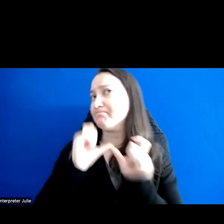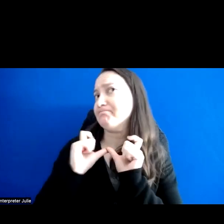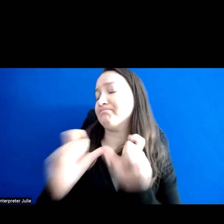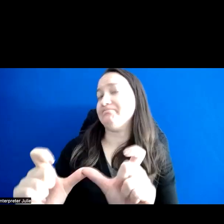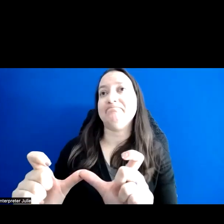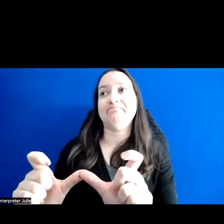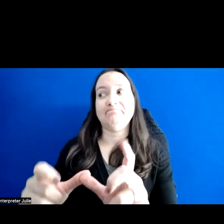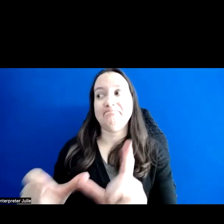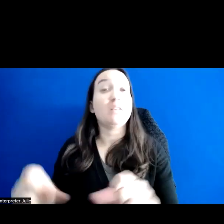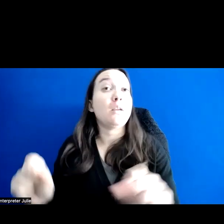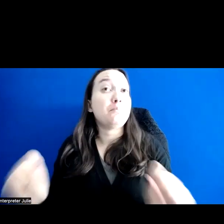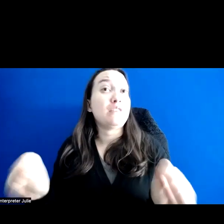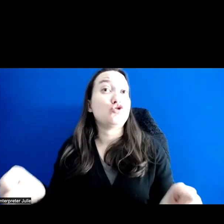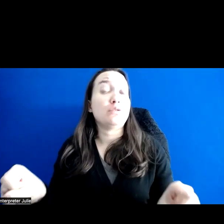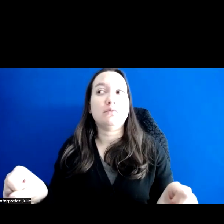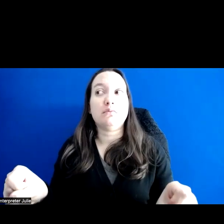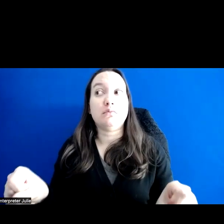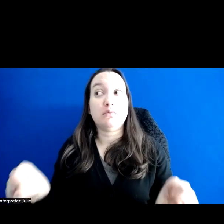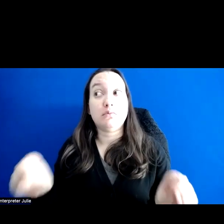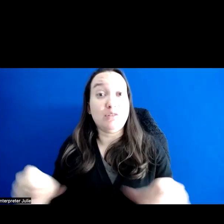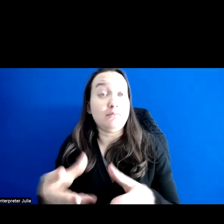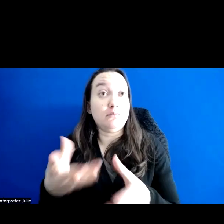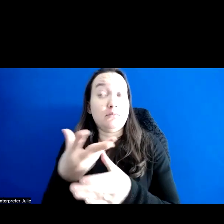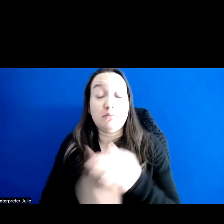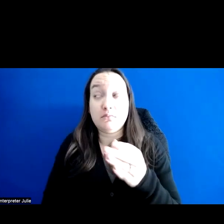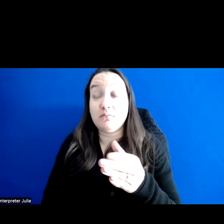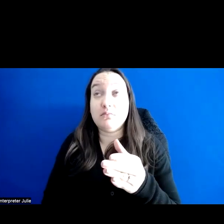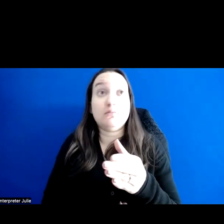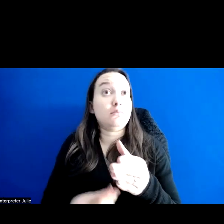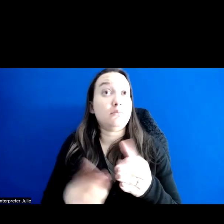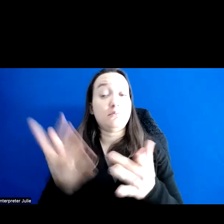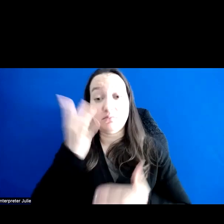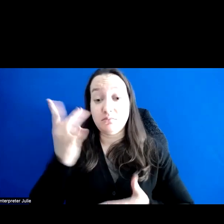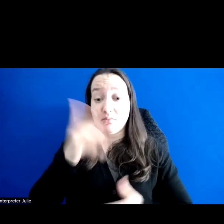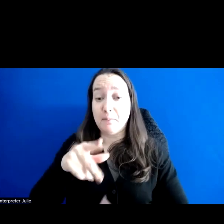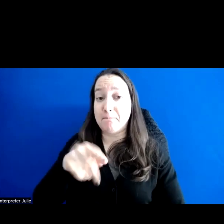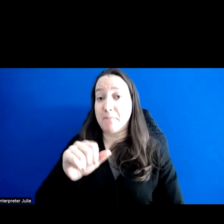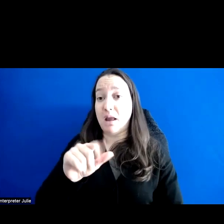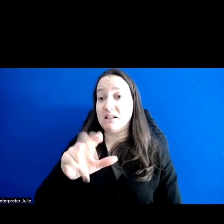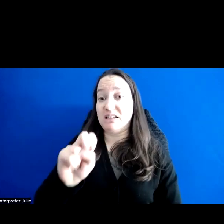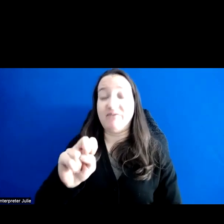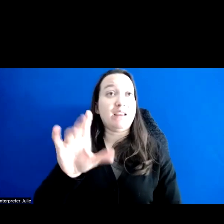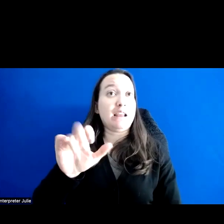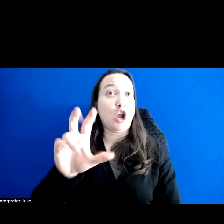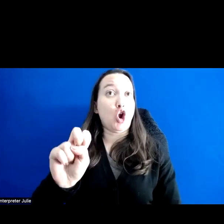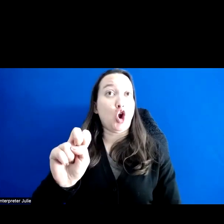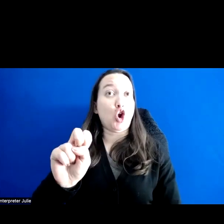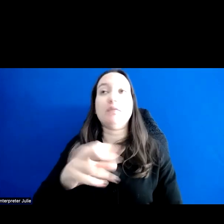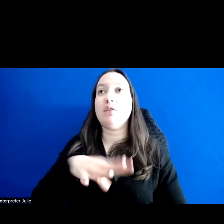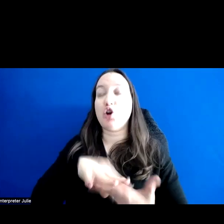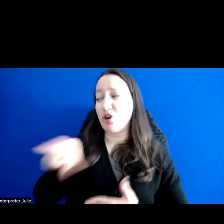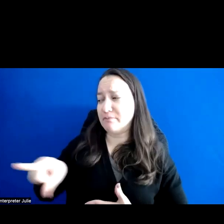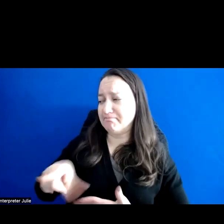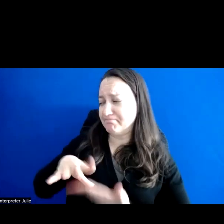alone potentially terminal illness or palliative care. And learning from